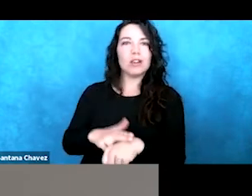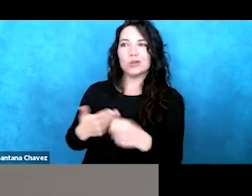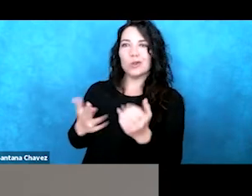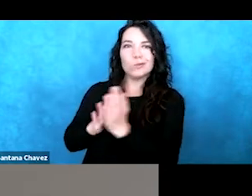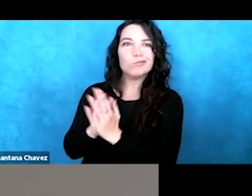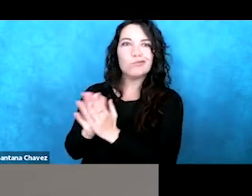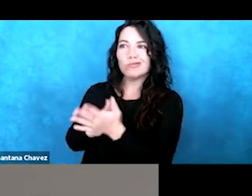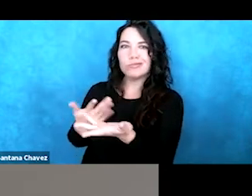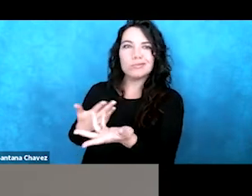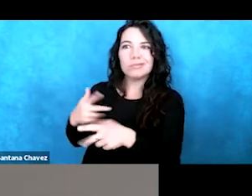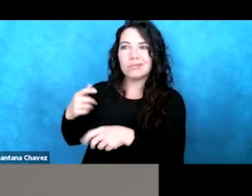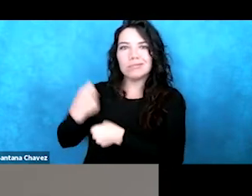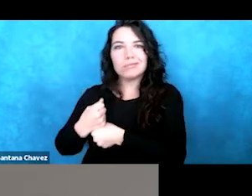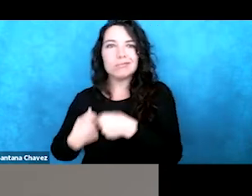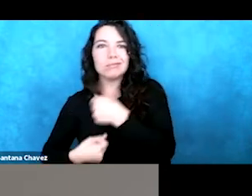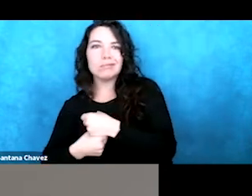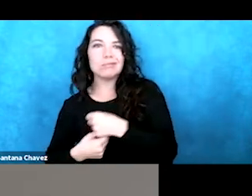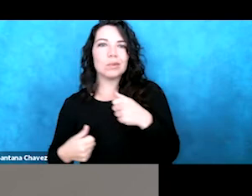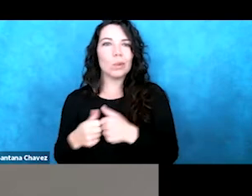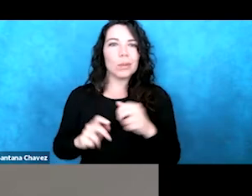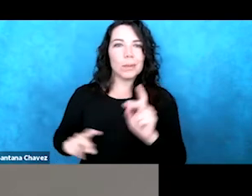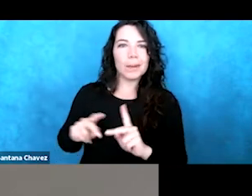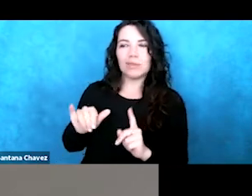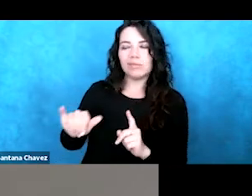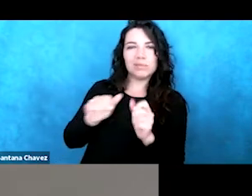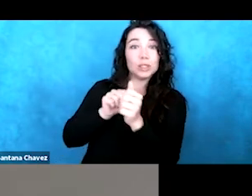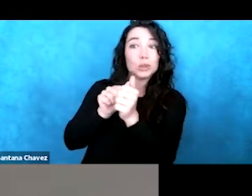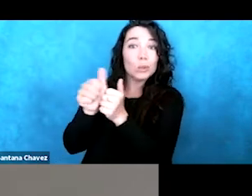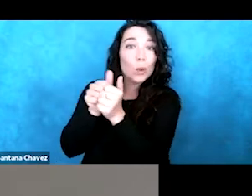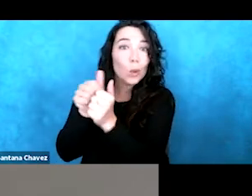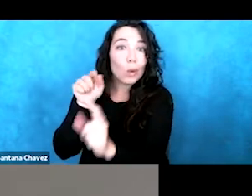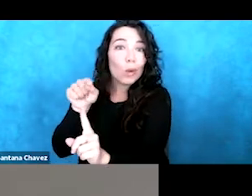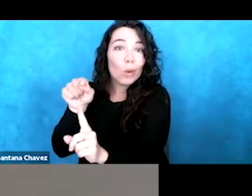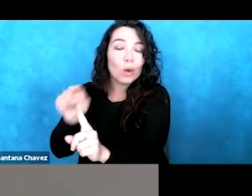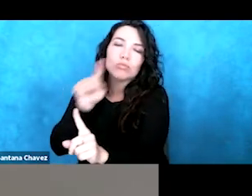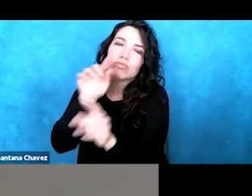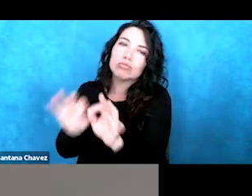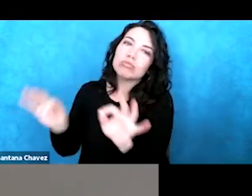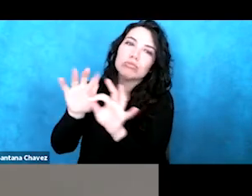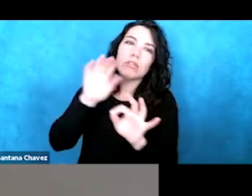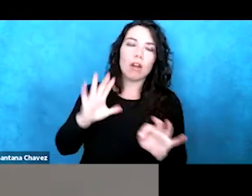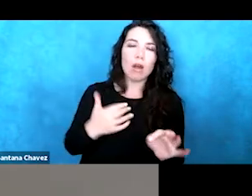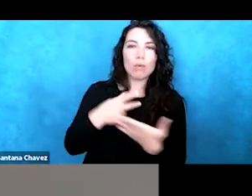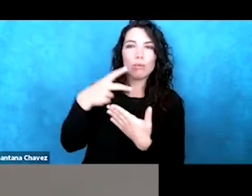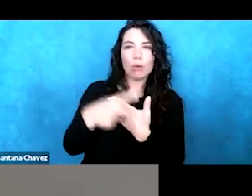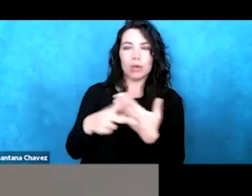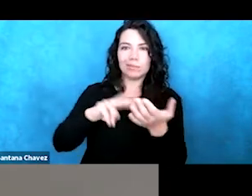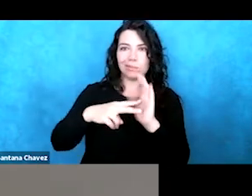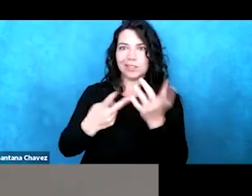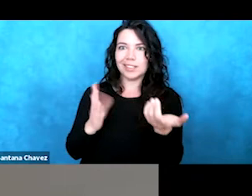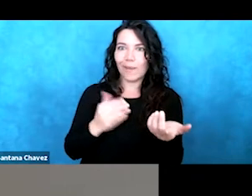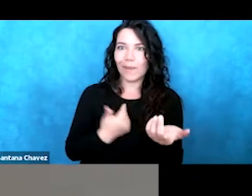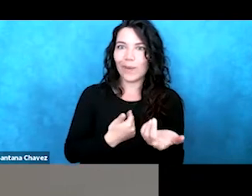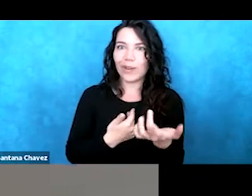for us, sport became a really vital component to the intervention. It helped, it really strengthened some of